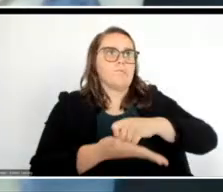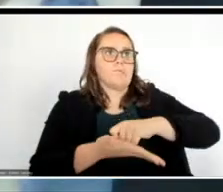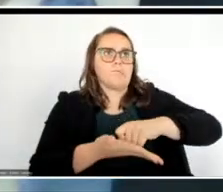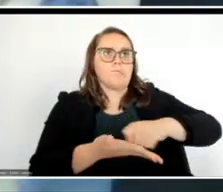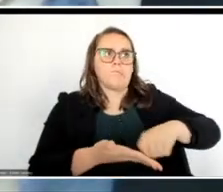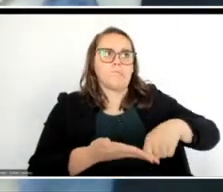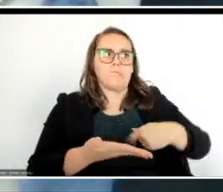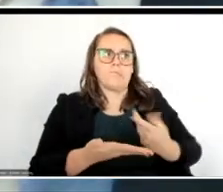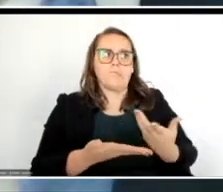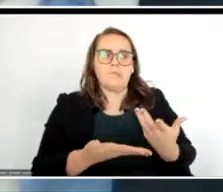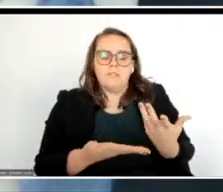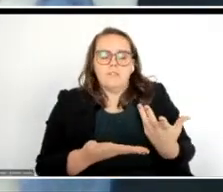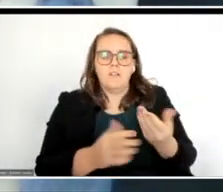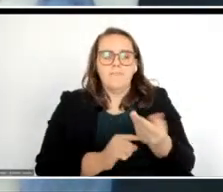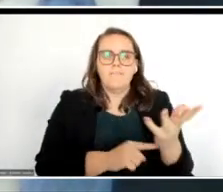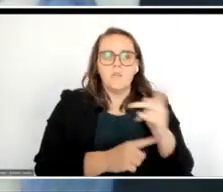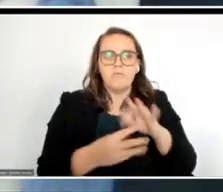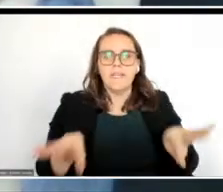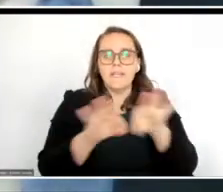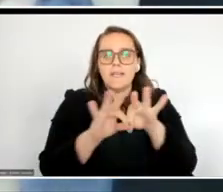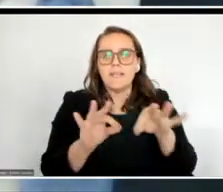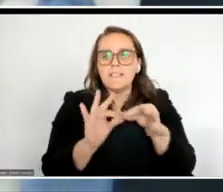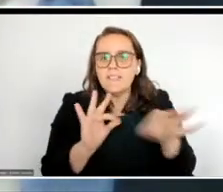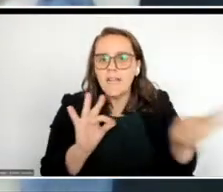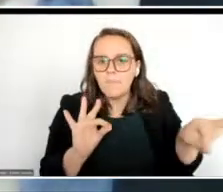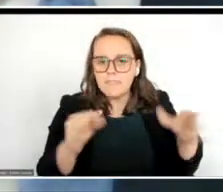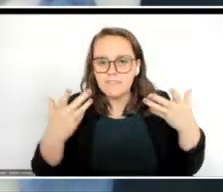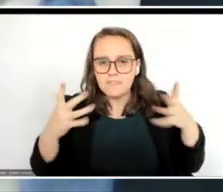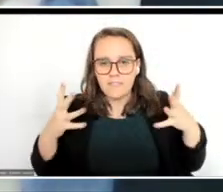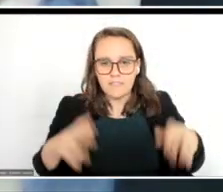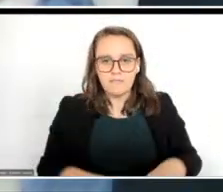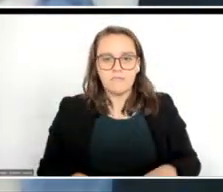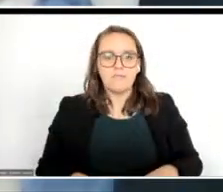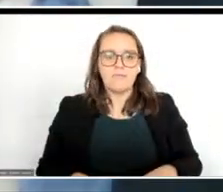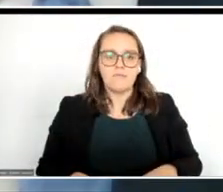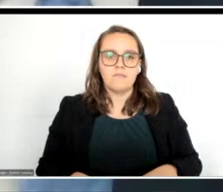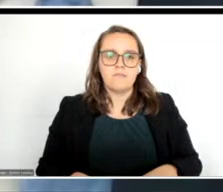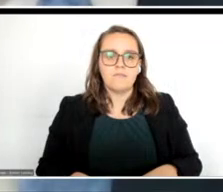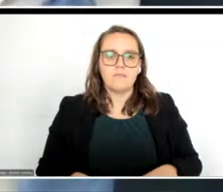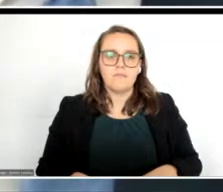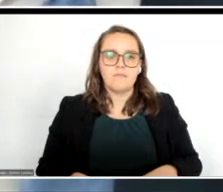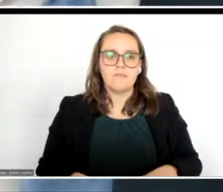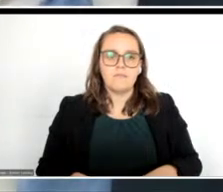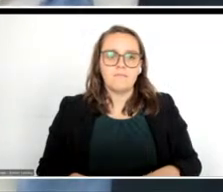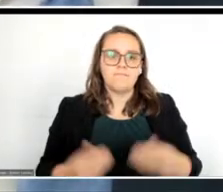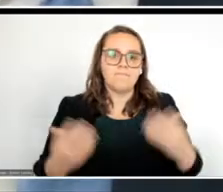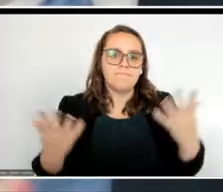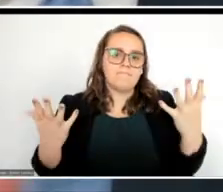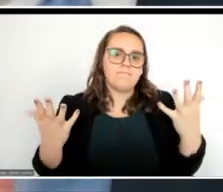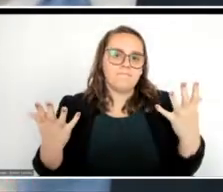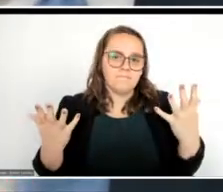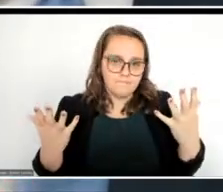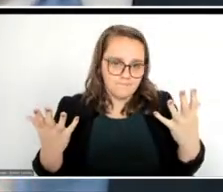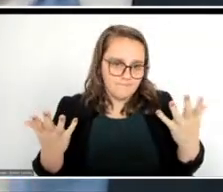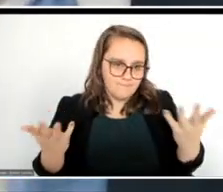key statements. You know, the president directs. Yeah. You know, this is,